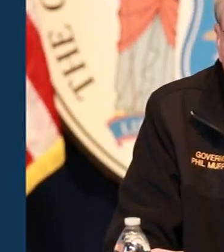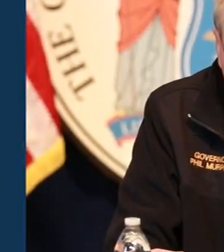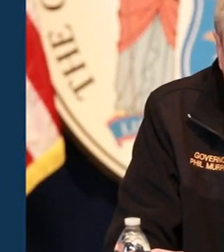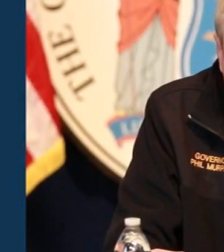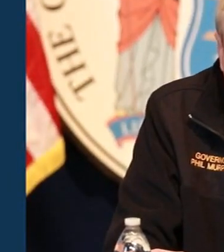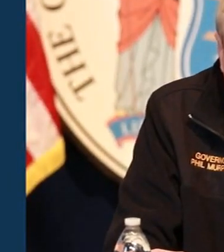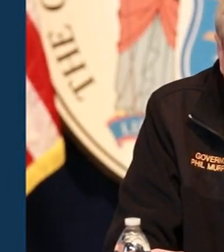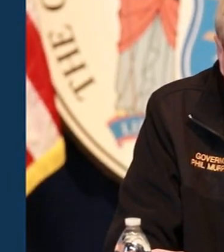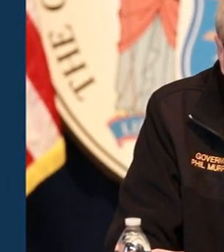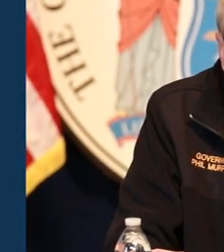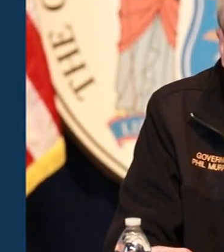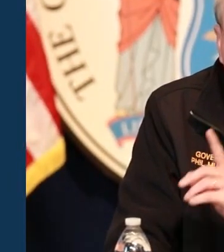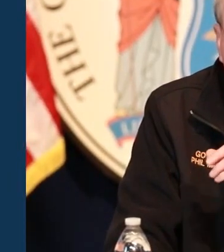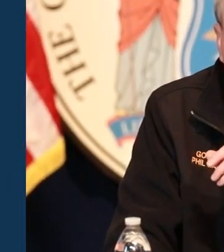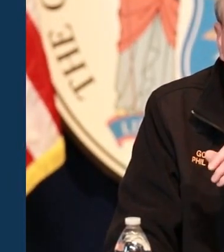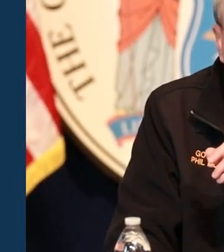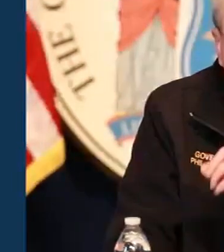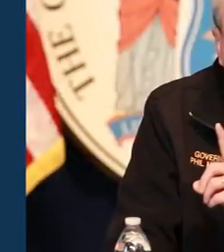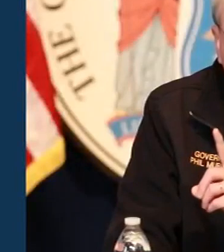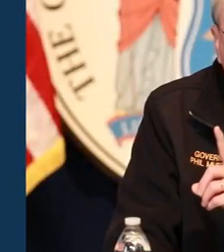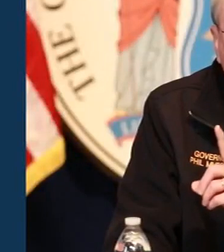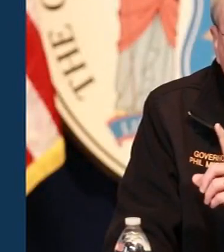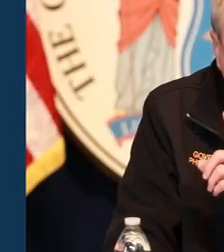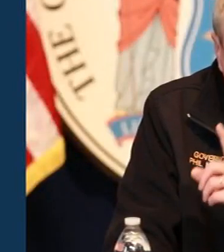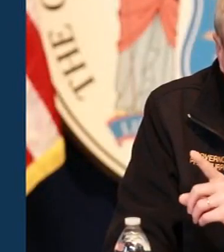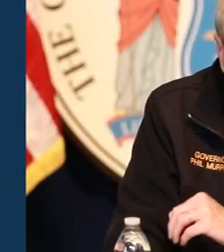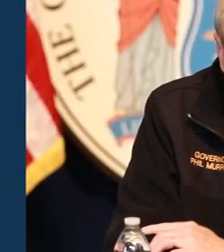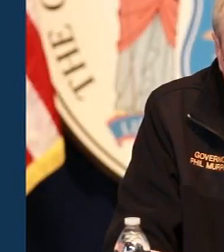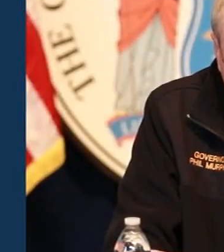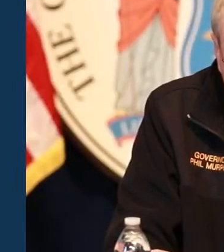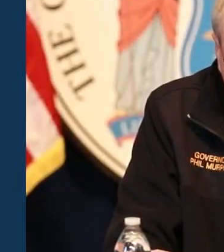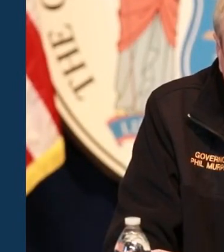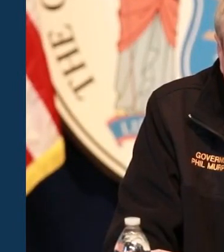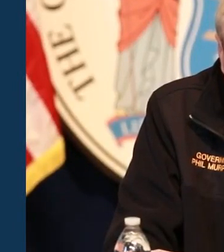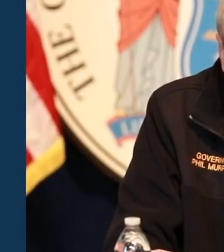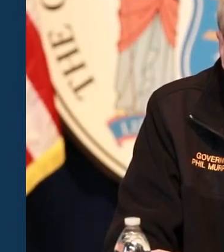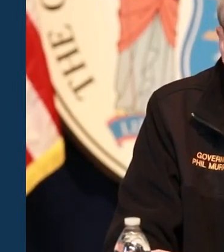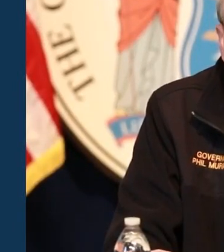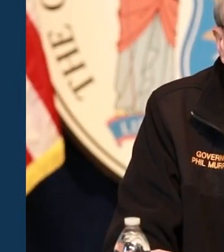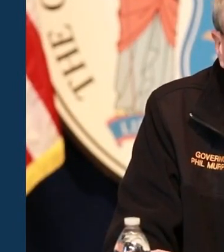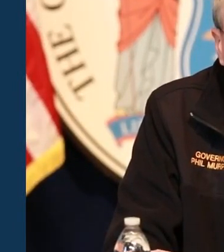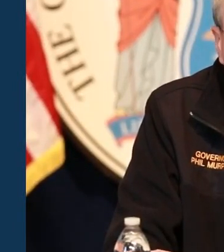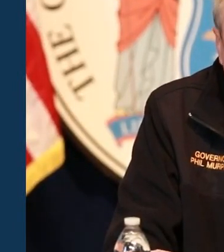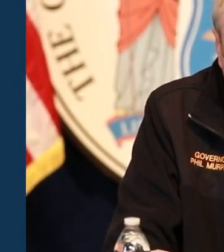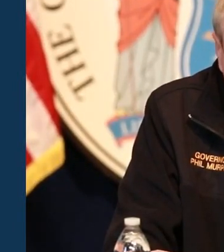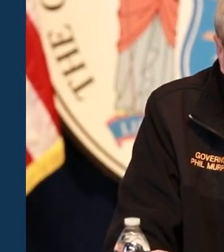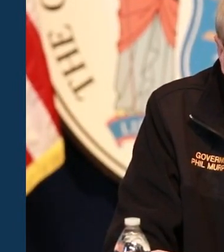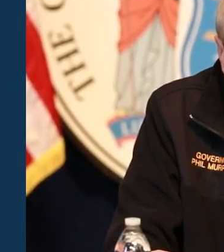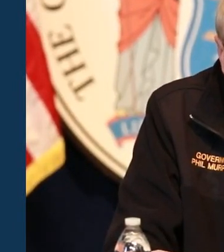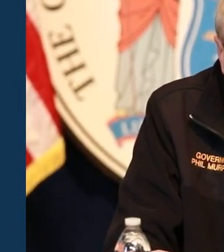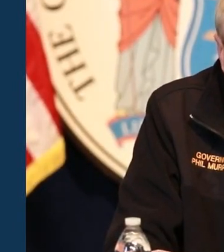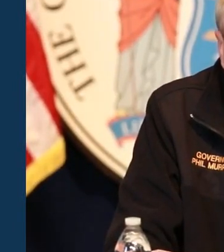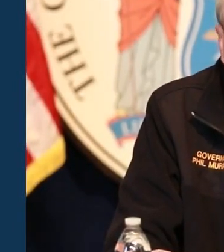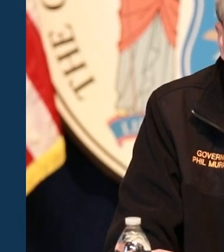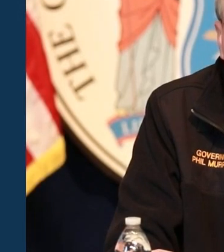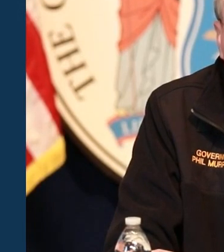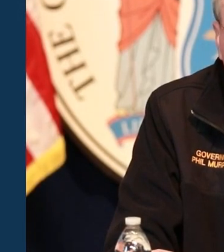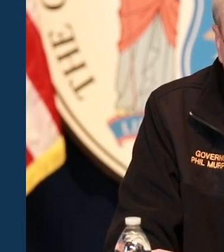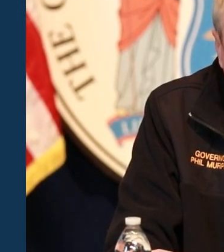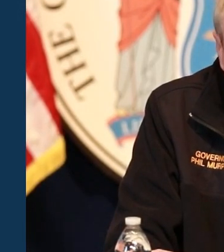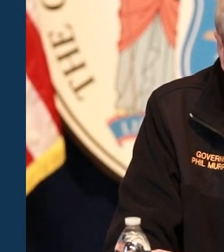and the PNC Bank Arts Center will be open to healthcare workers and first responders only. Both sites will open at 8 a.m. and will be